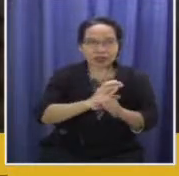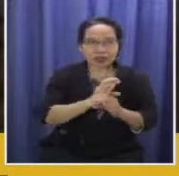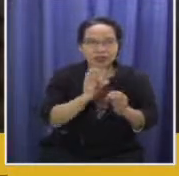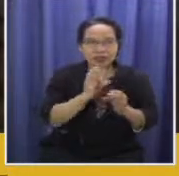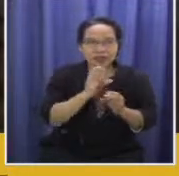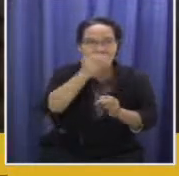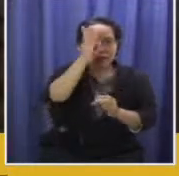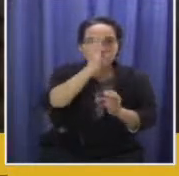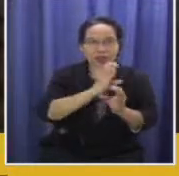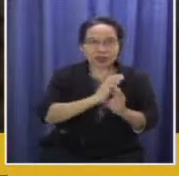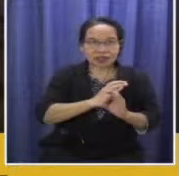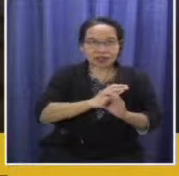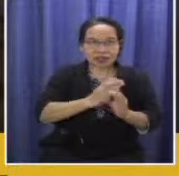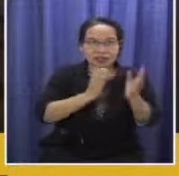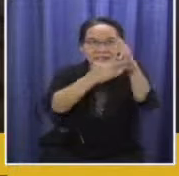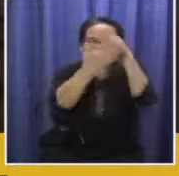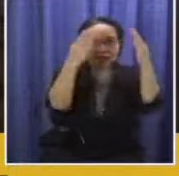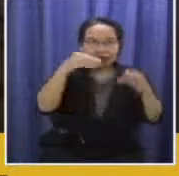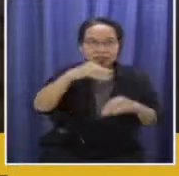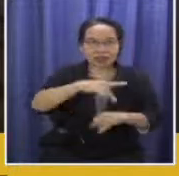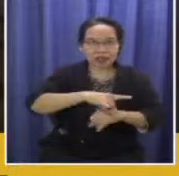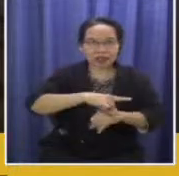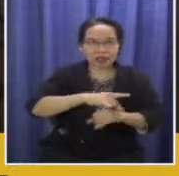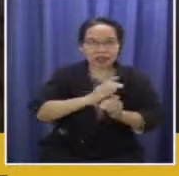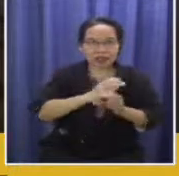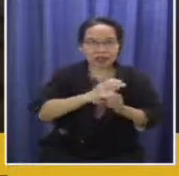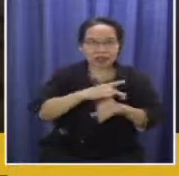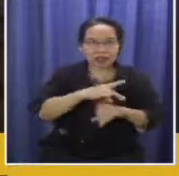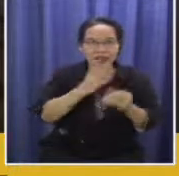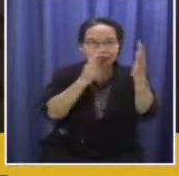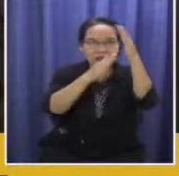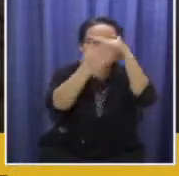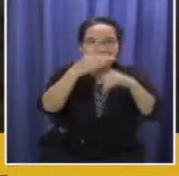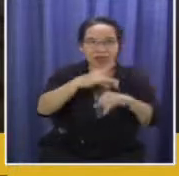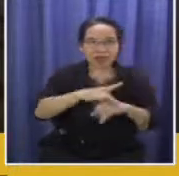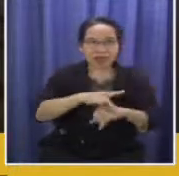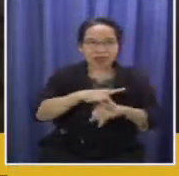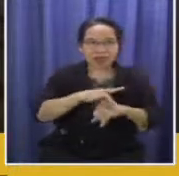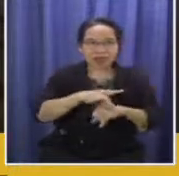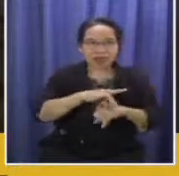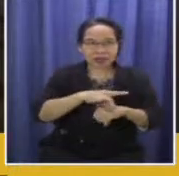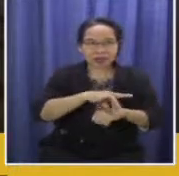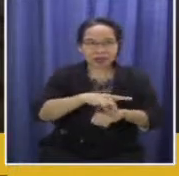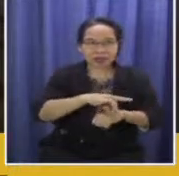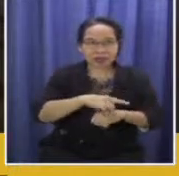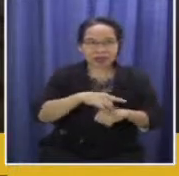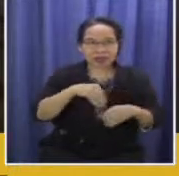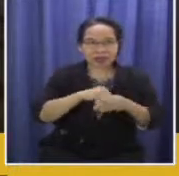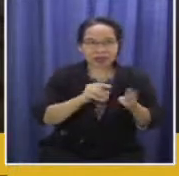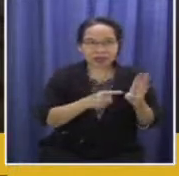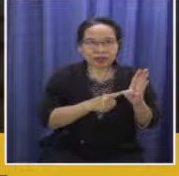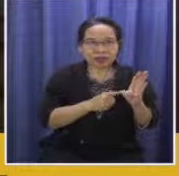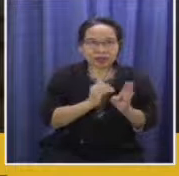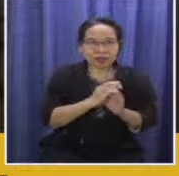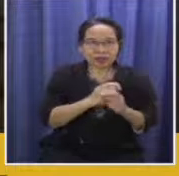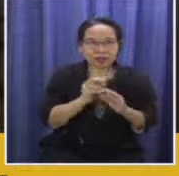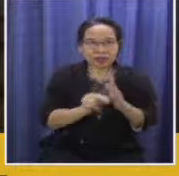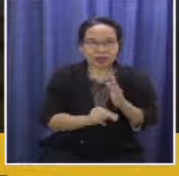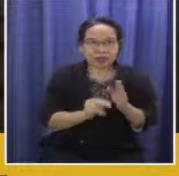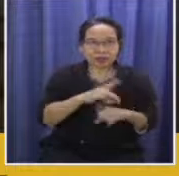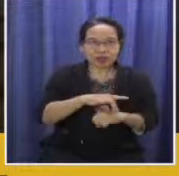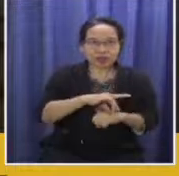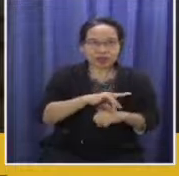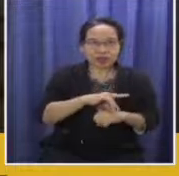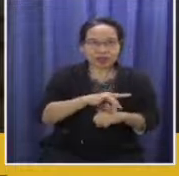and the earth. And in the beginning that God created the heavens and the earth, in the beginning of the creation of the